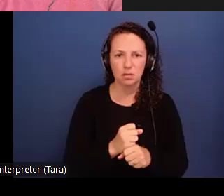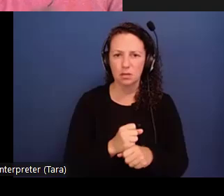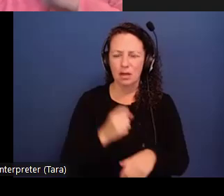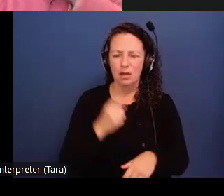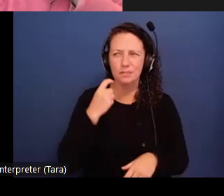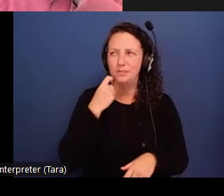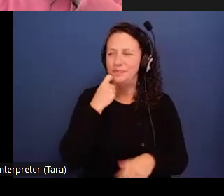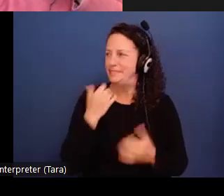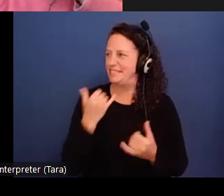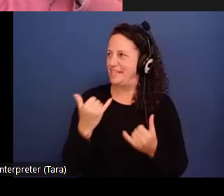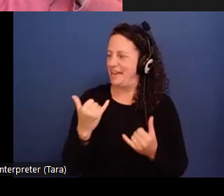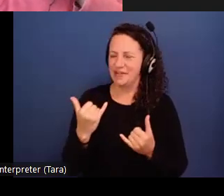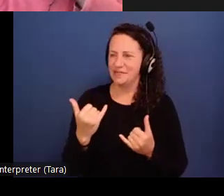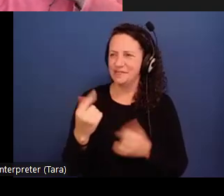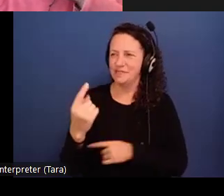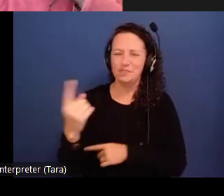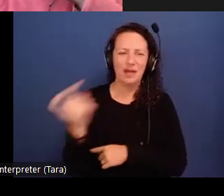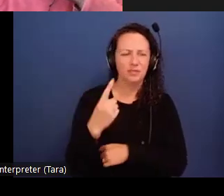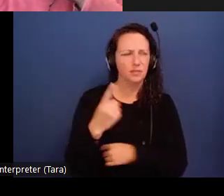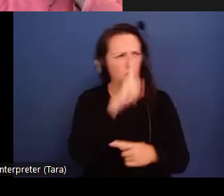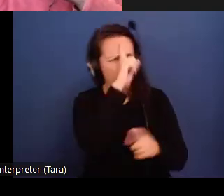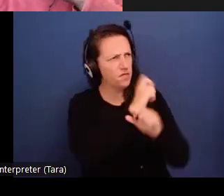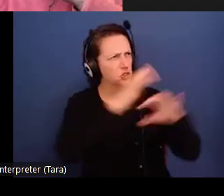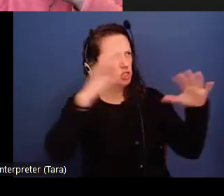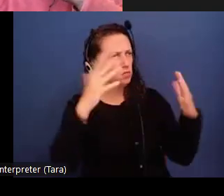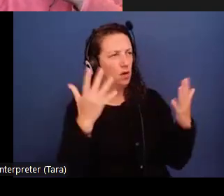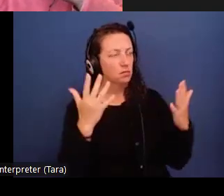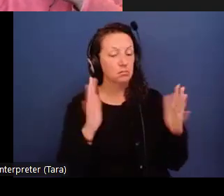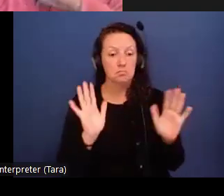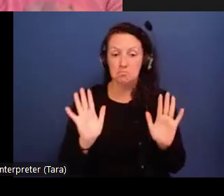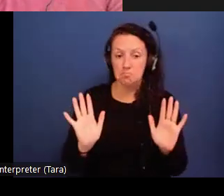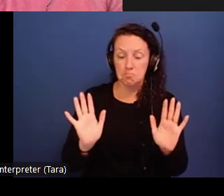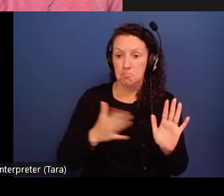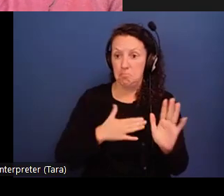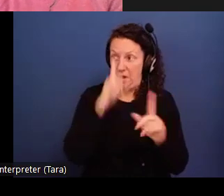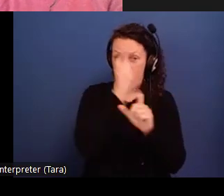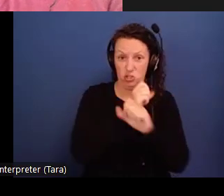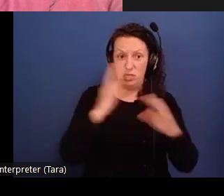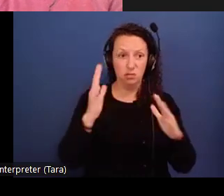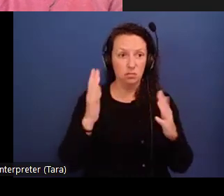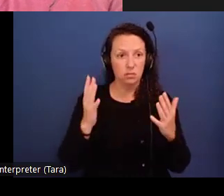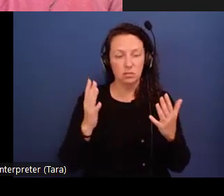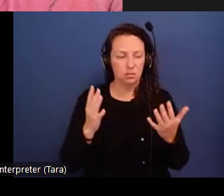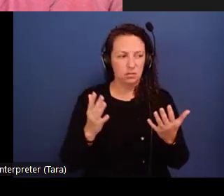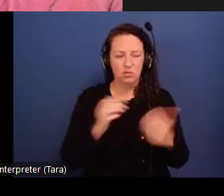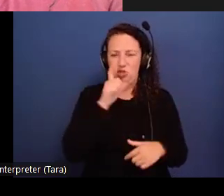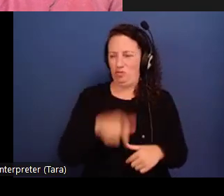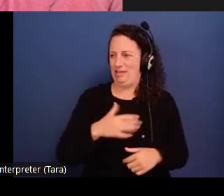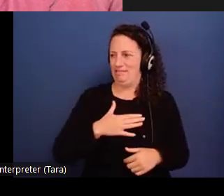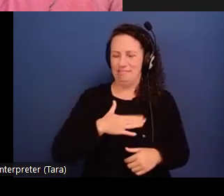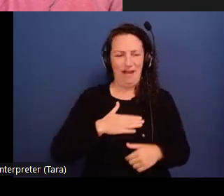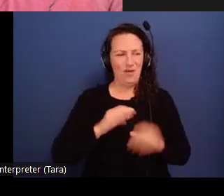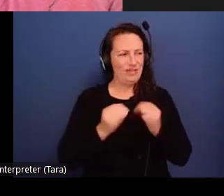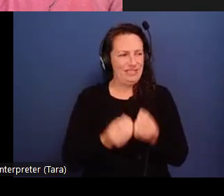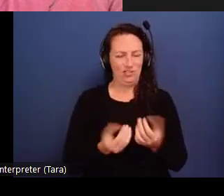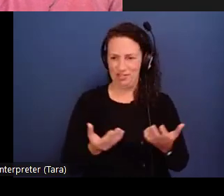today, what's the vision? The vision is that there should not be organizations like ours in a perfect world. There should not be any